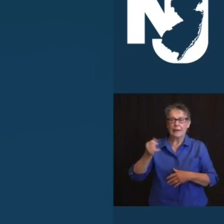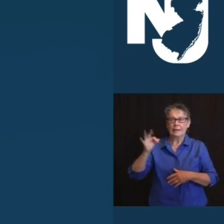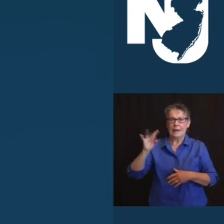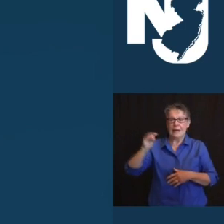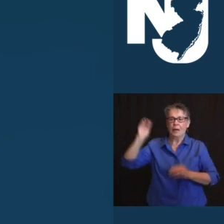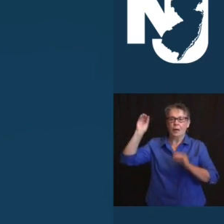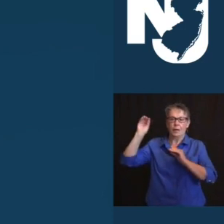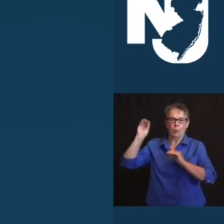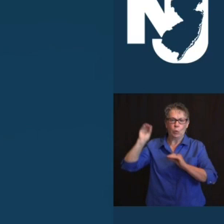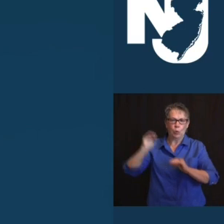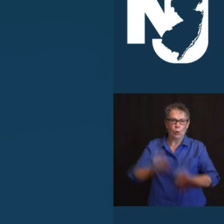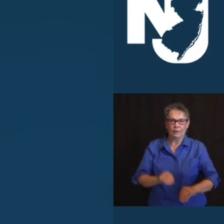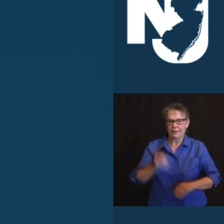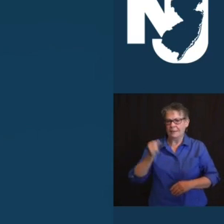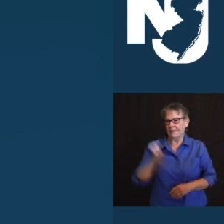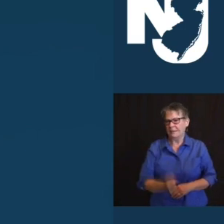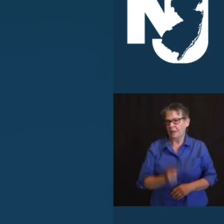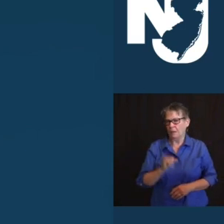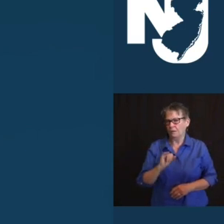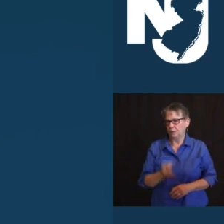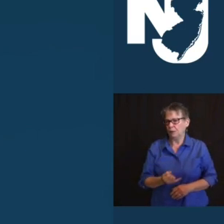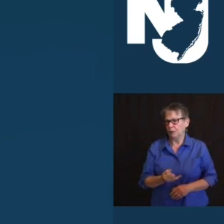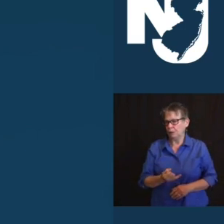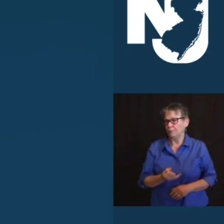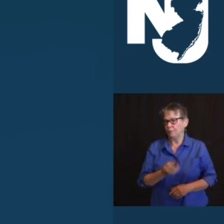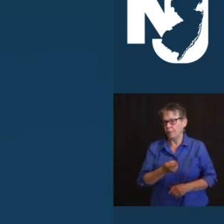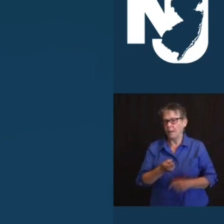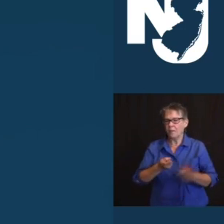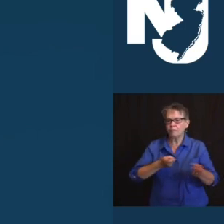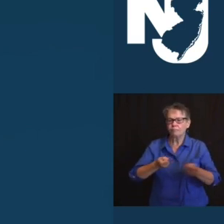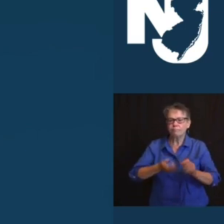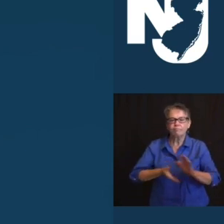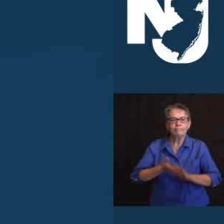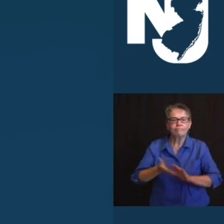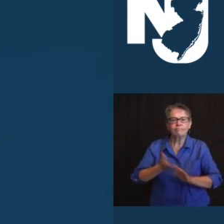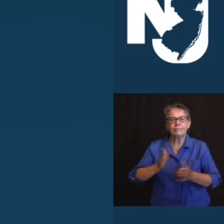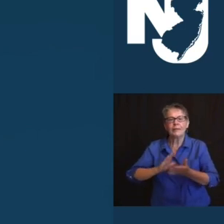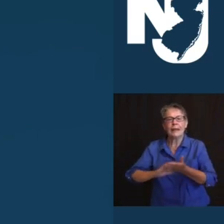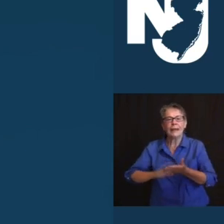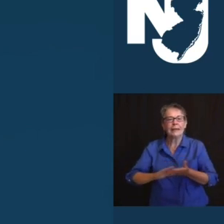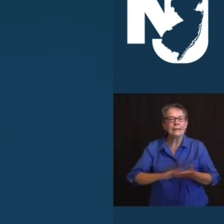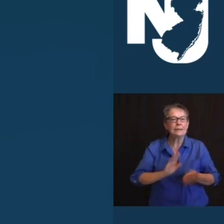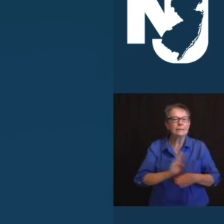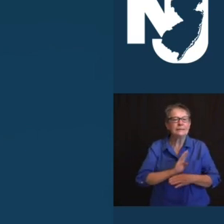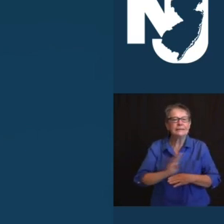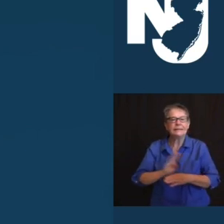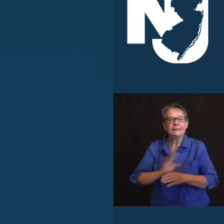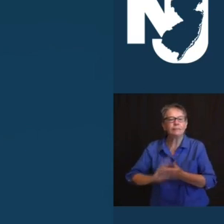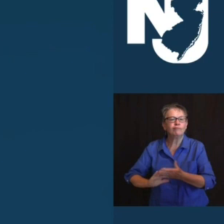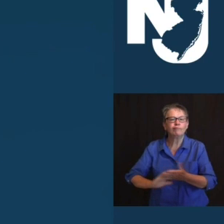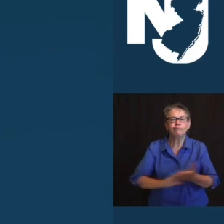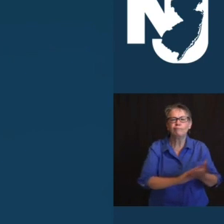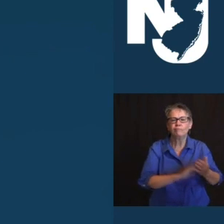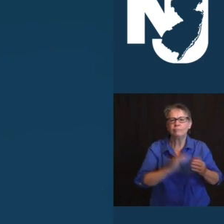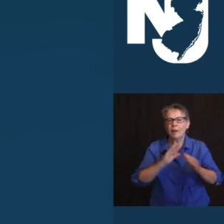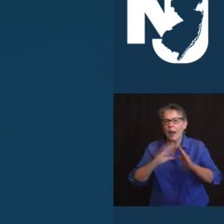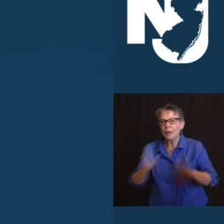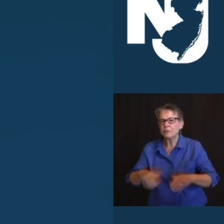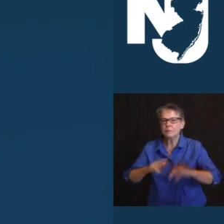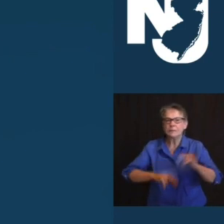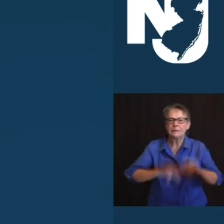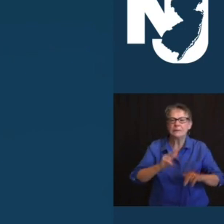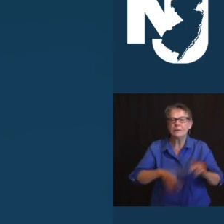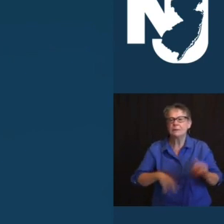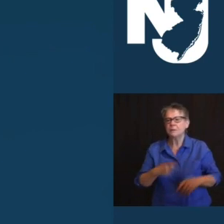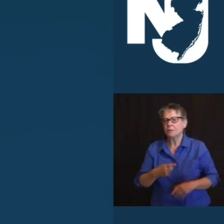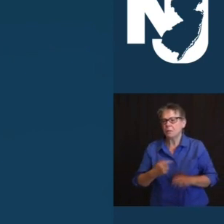family, where she ran a residential cleaning service. She was a proud and strong single mom, always taking time to be